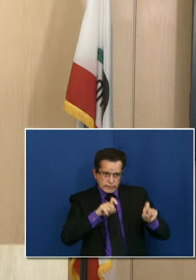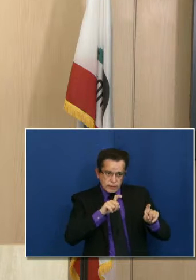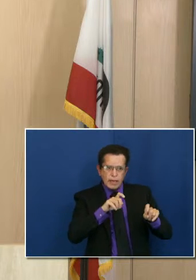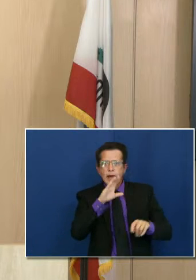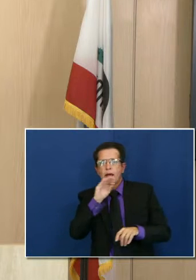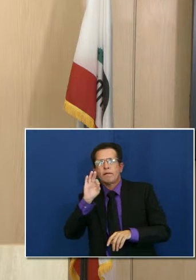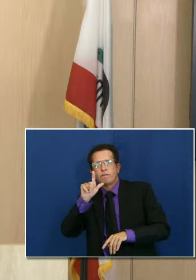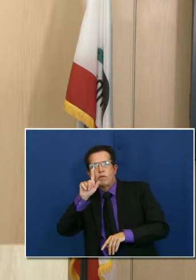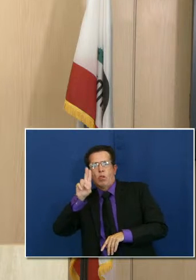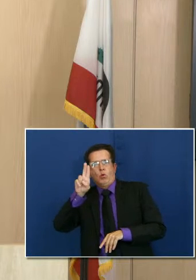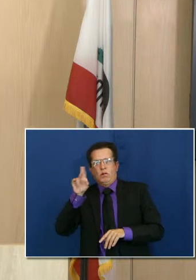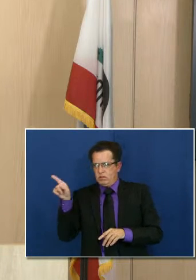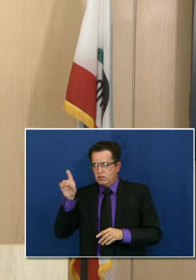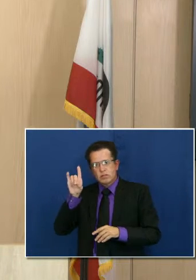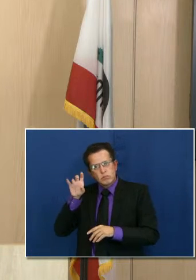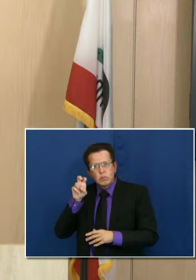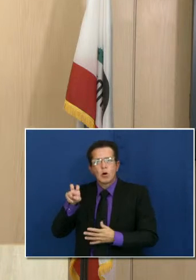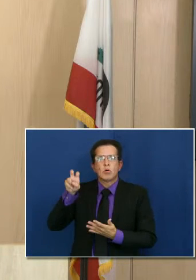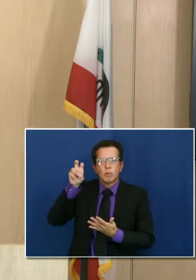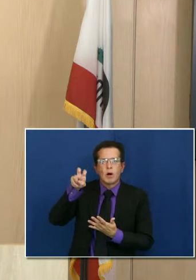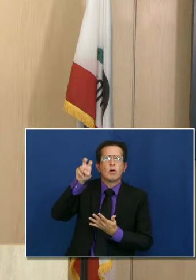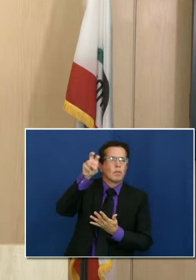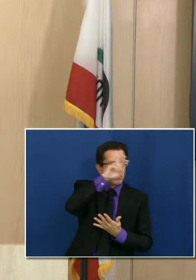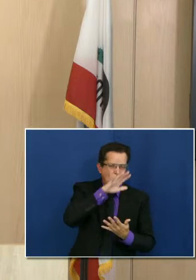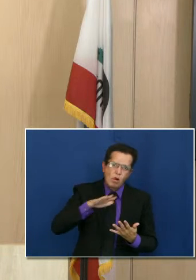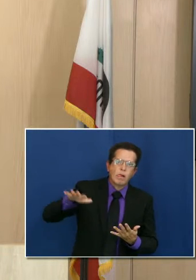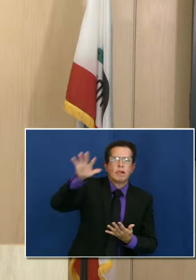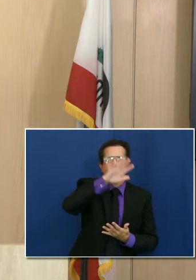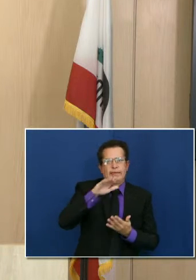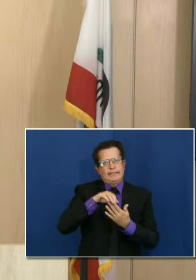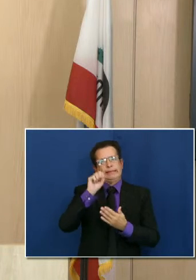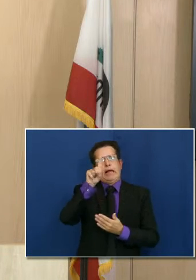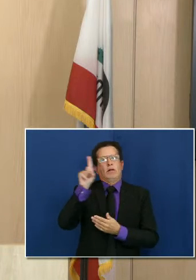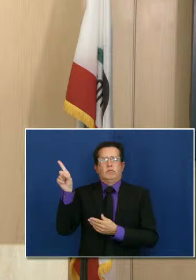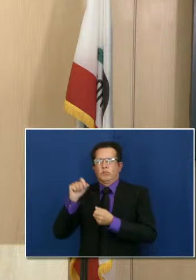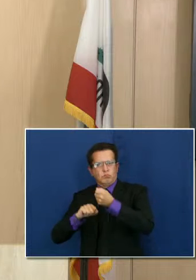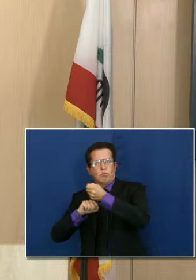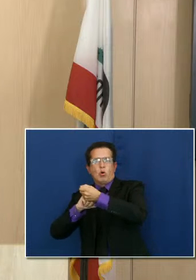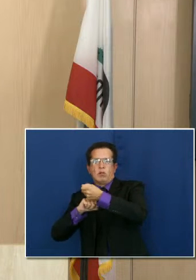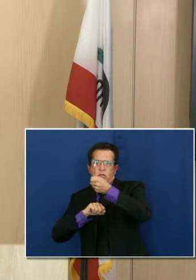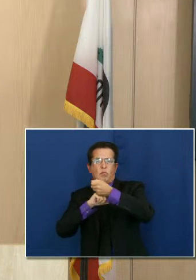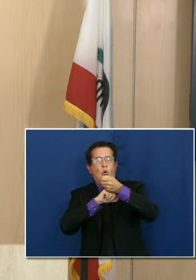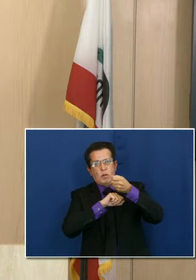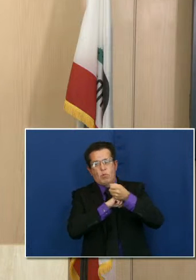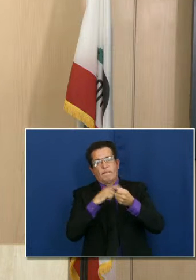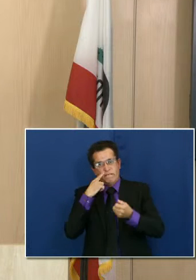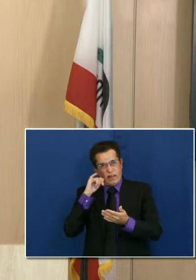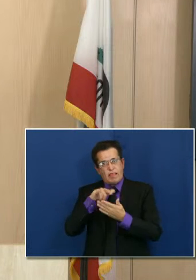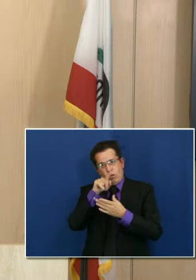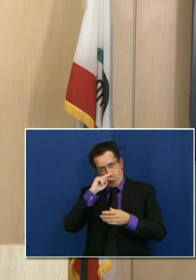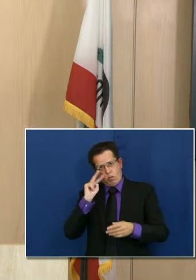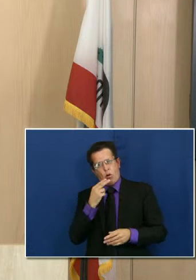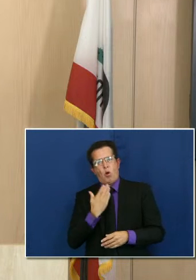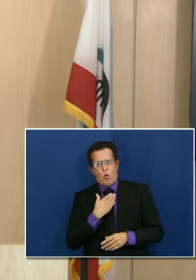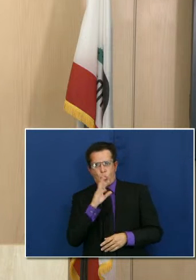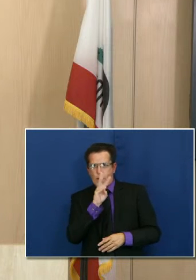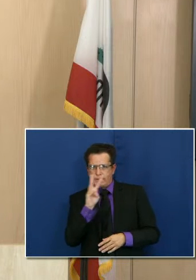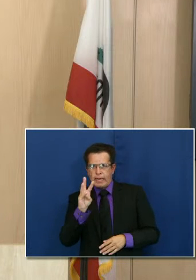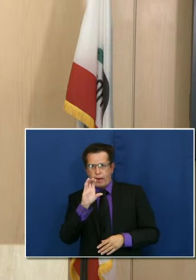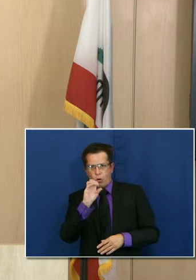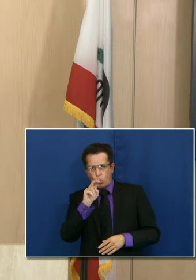at many locations that they are rotating around San Diego County. For more information, again, our website,